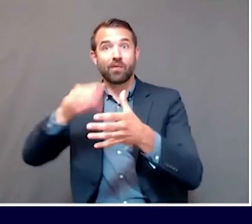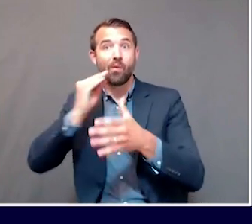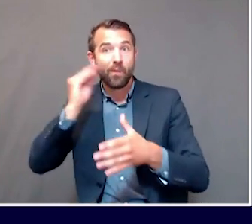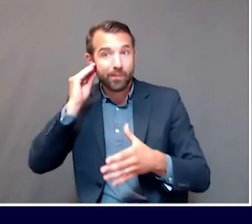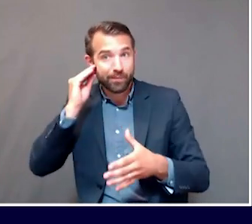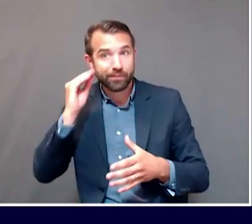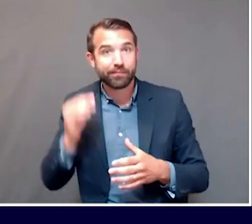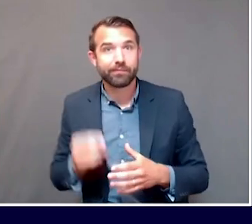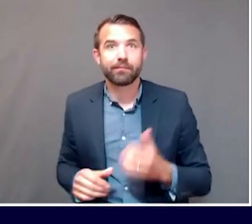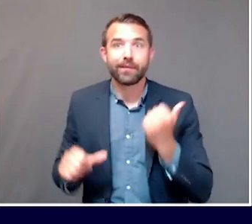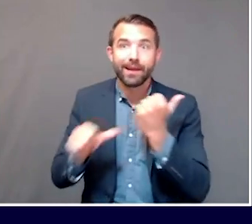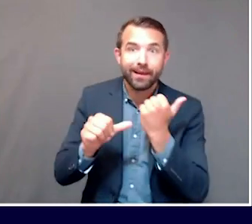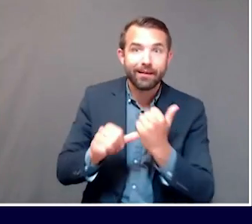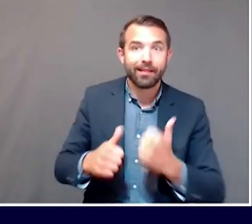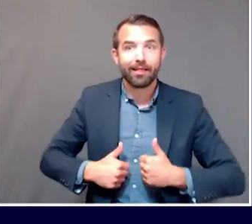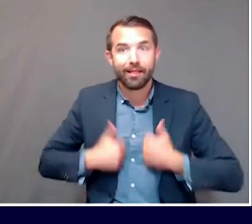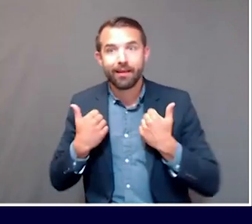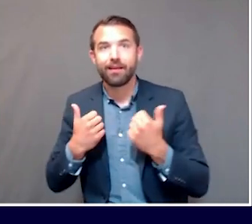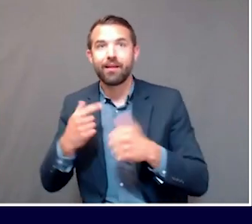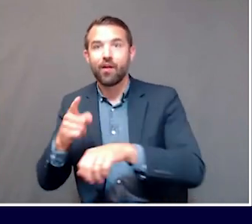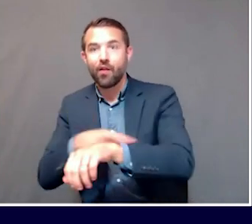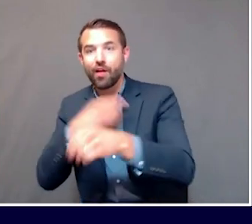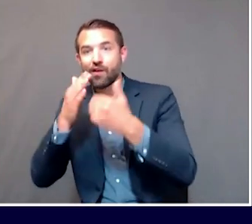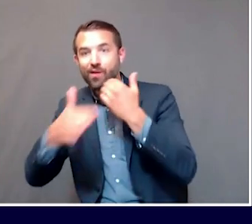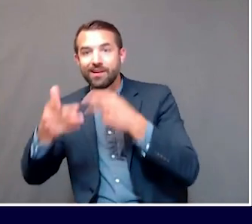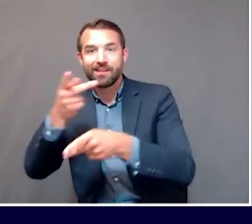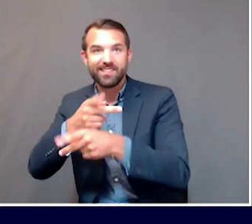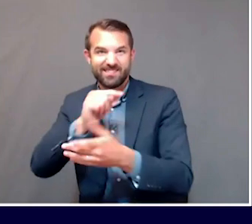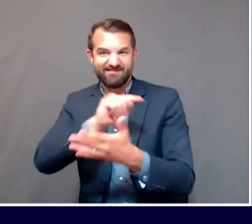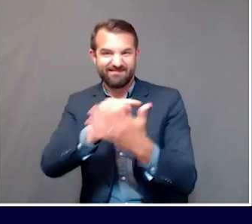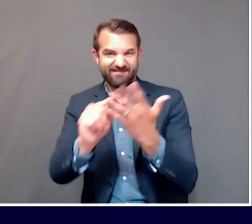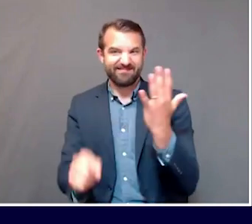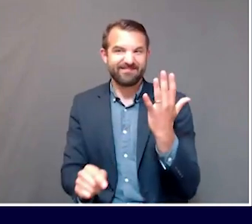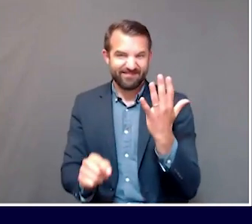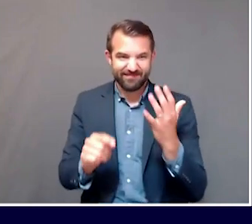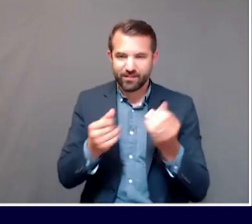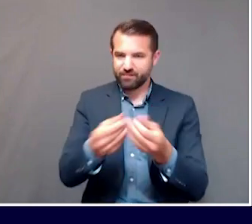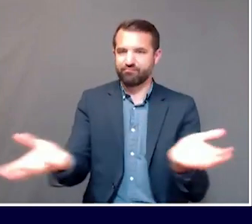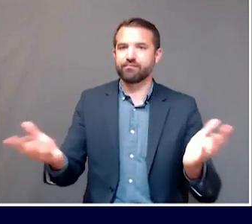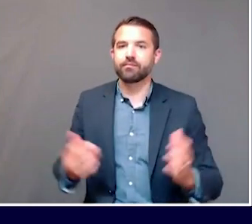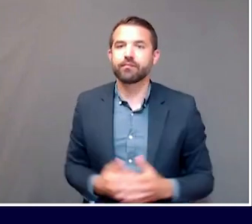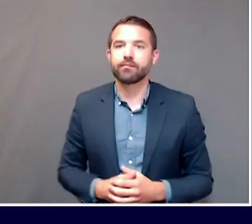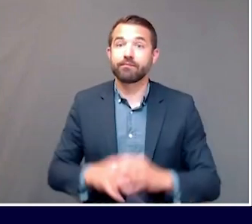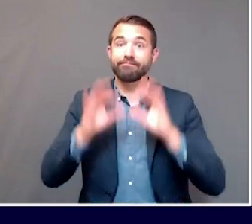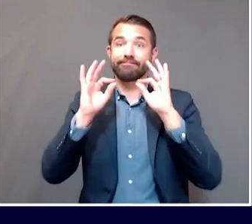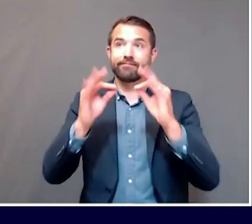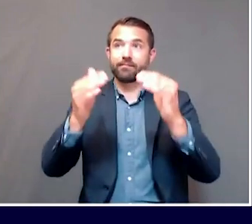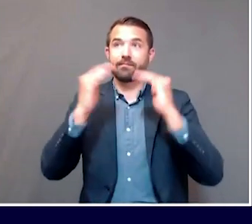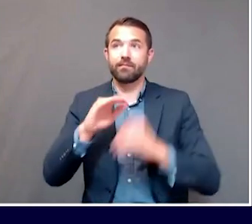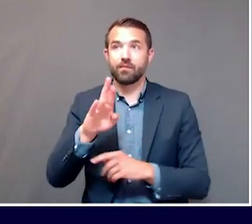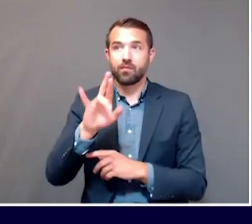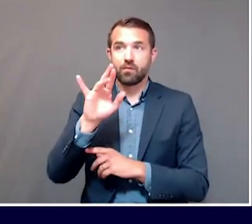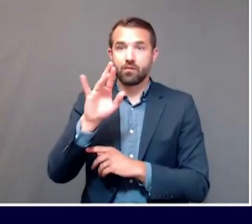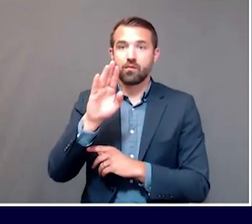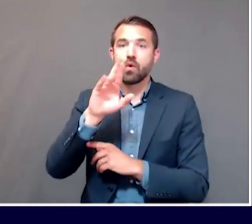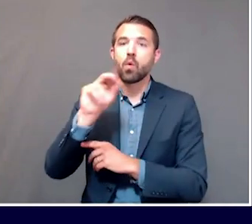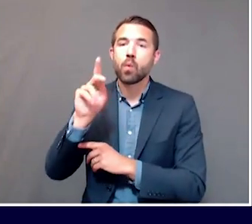risk is similar there as well. Mm-hmm. Thank you. Thanks, Eric. We're going to go to Brooke Riley at ABC 7